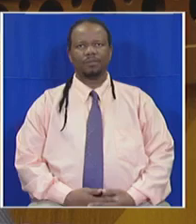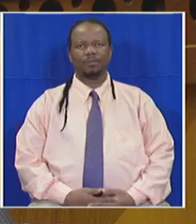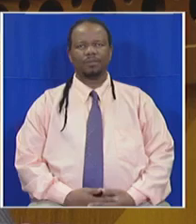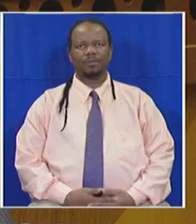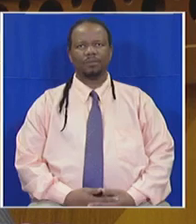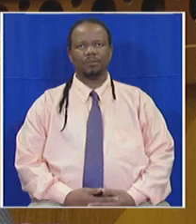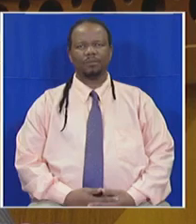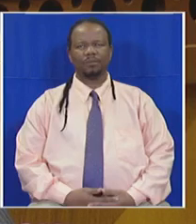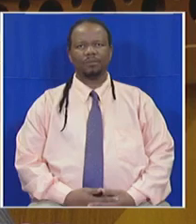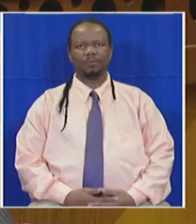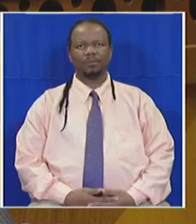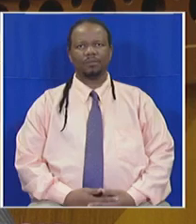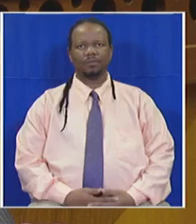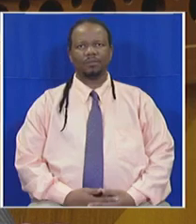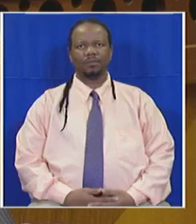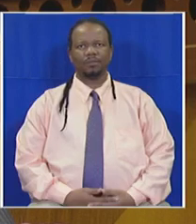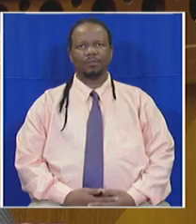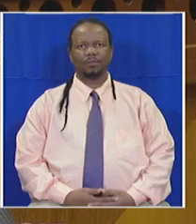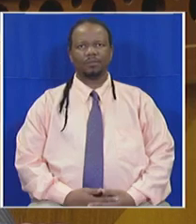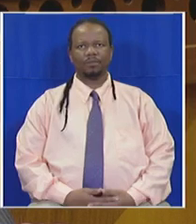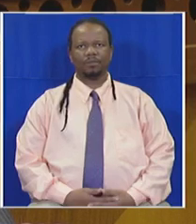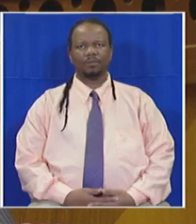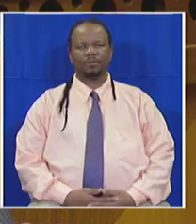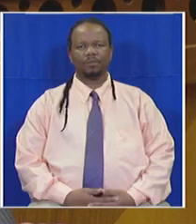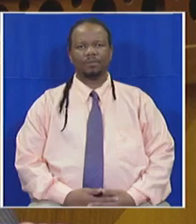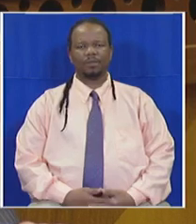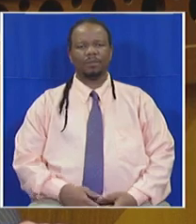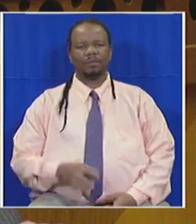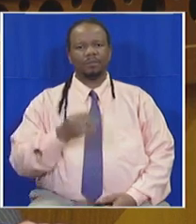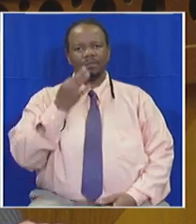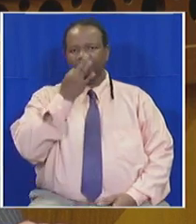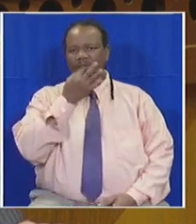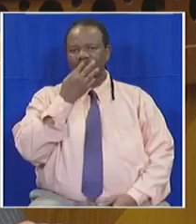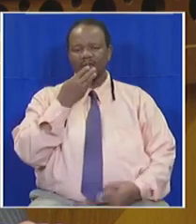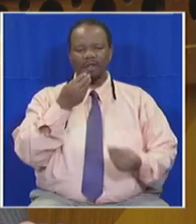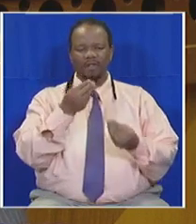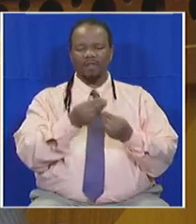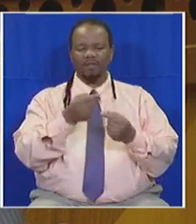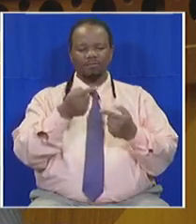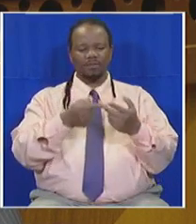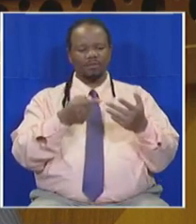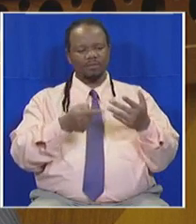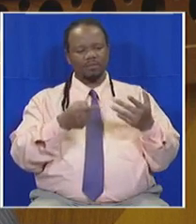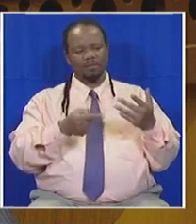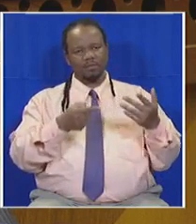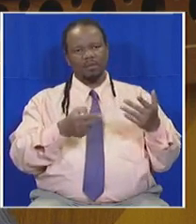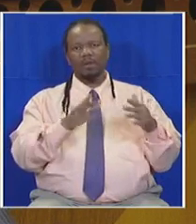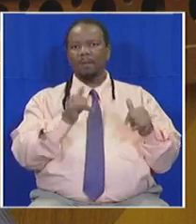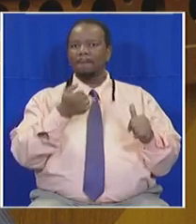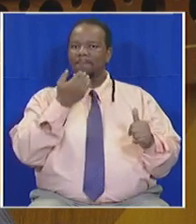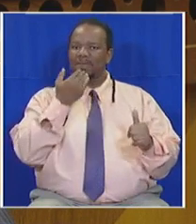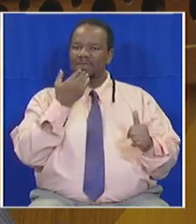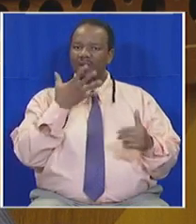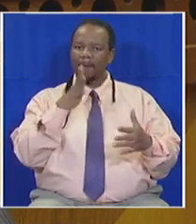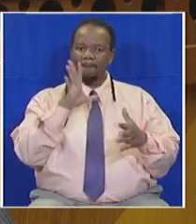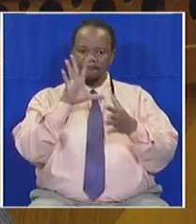legislative frameworks. All this requires promoting both bottom-up and top-down partnerships that are governed